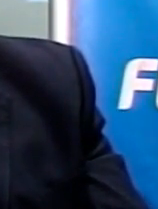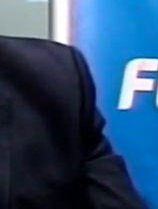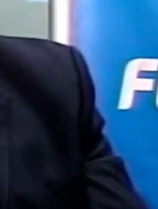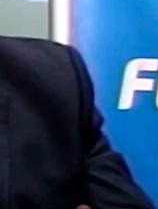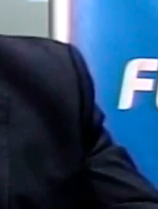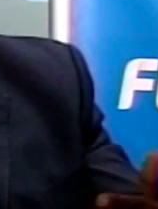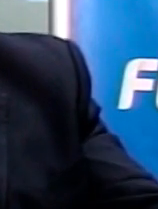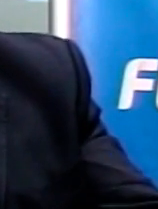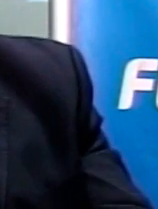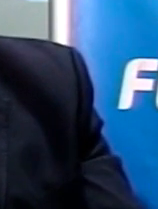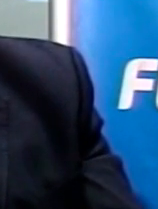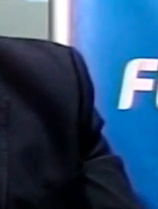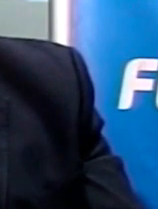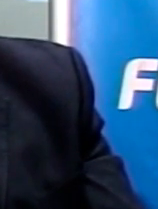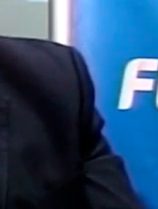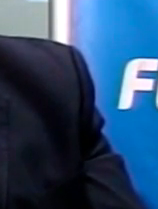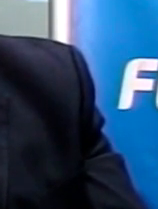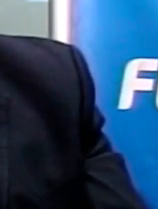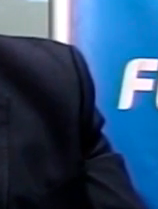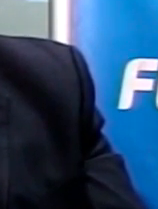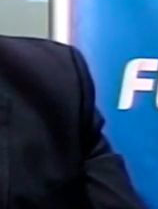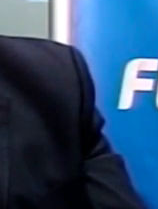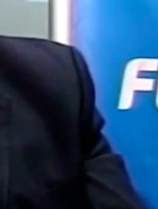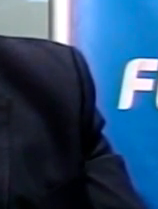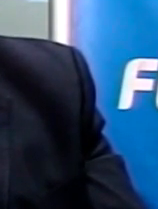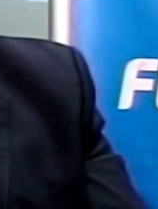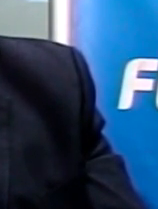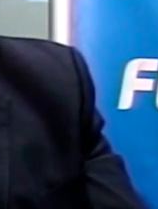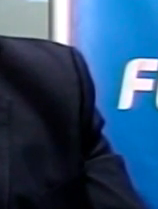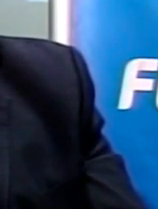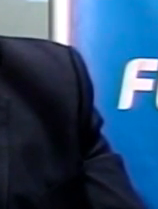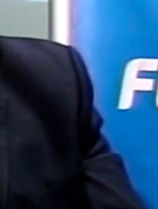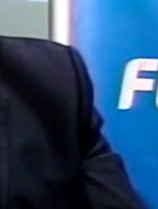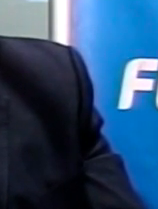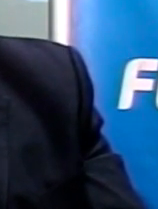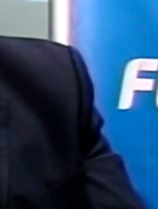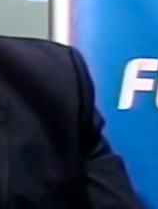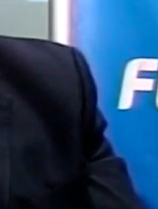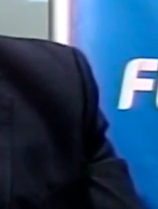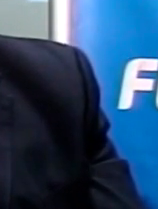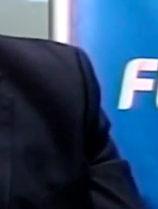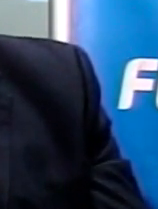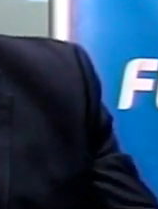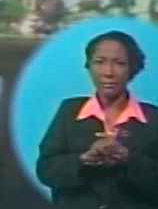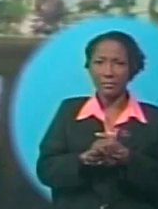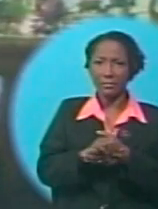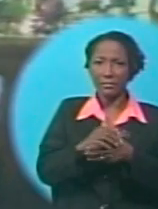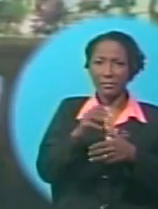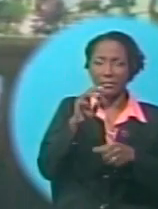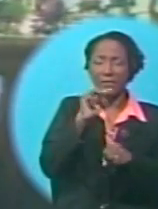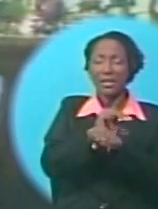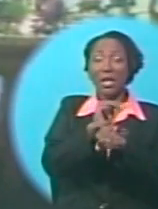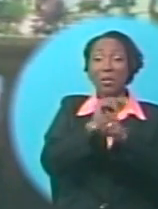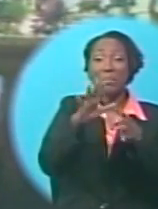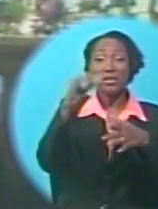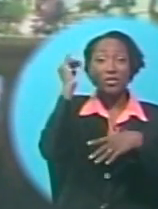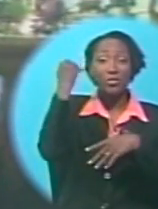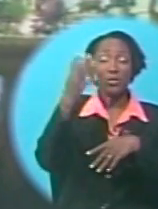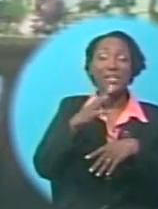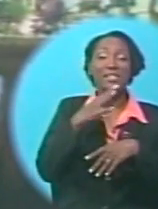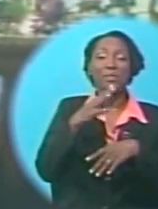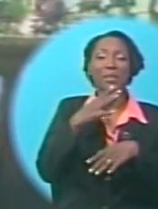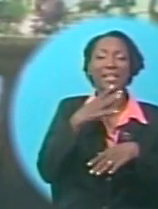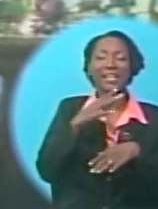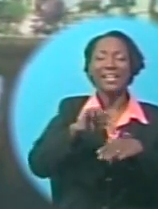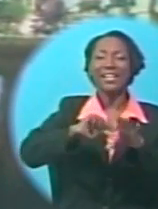to the internet and therefore to the technology that makes it easier. Minister Jones was speaking